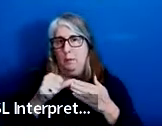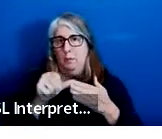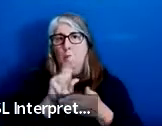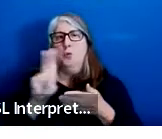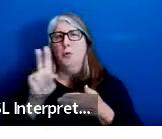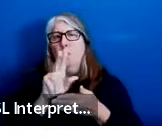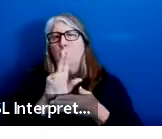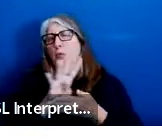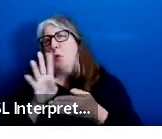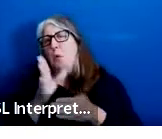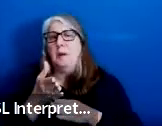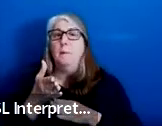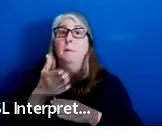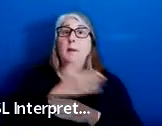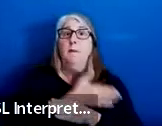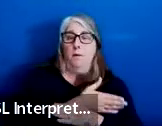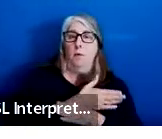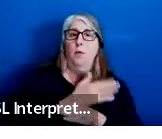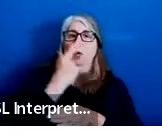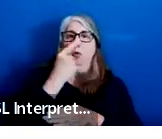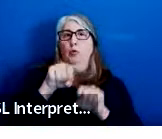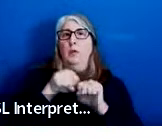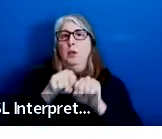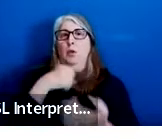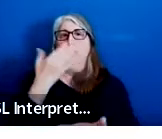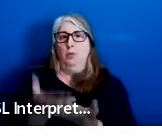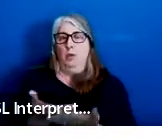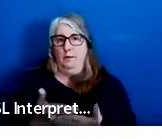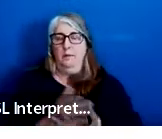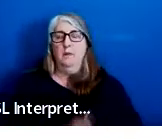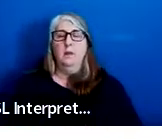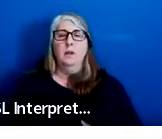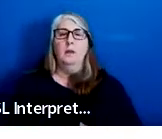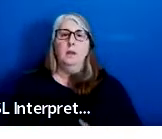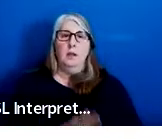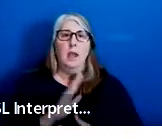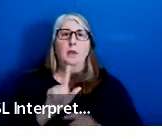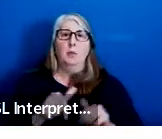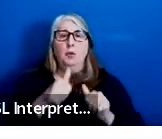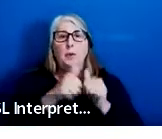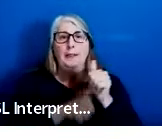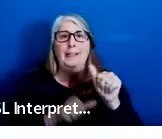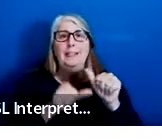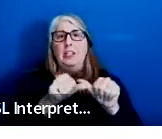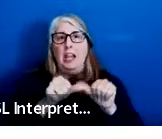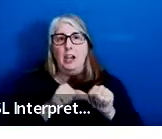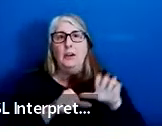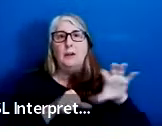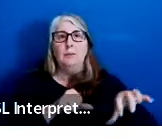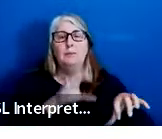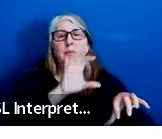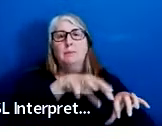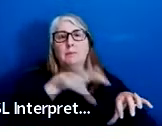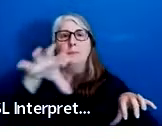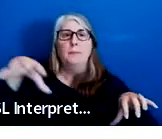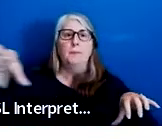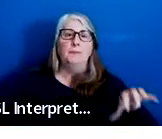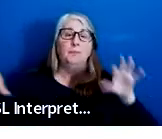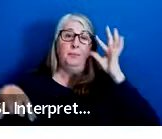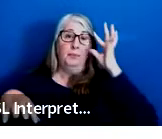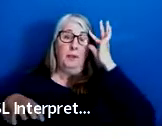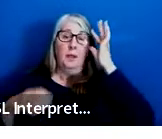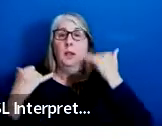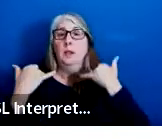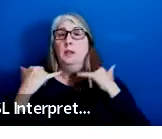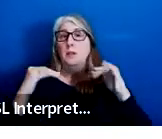you receive a cart, as we're moving through and getting the carts delivered. We have a few left to do in